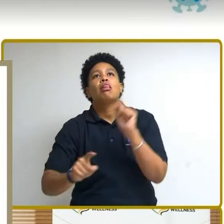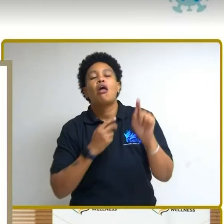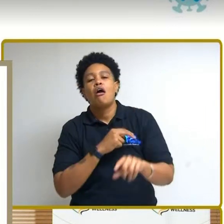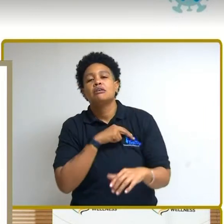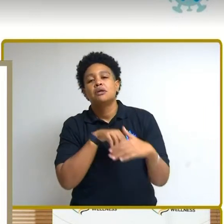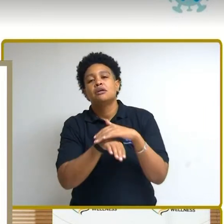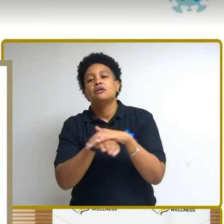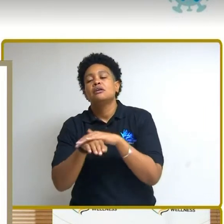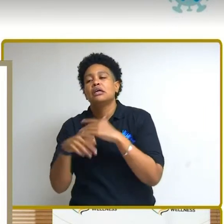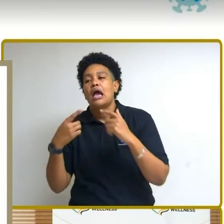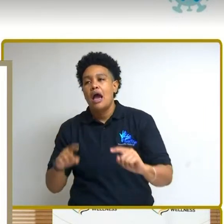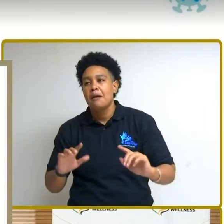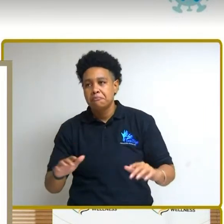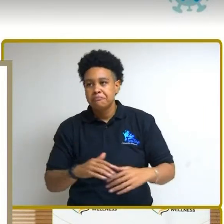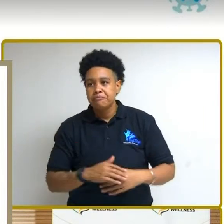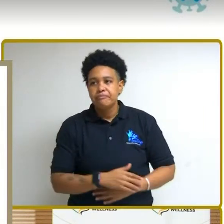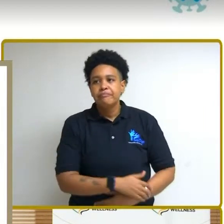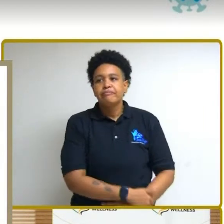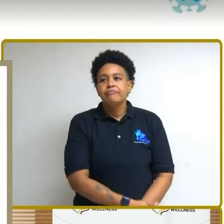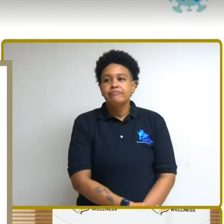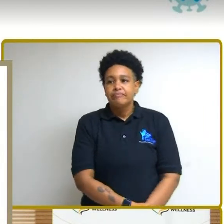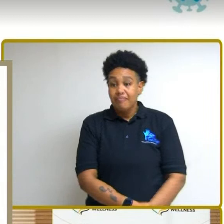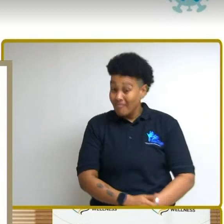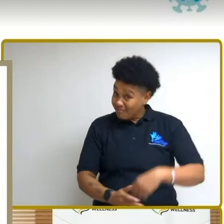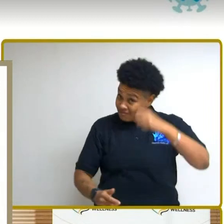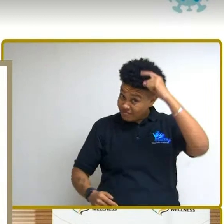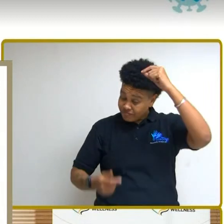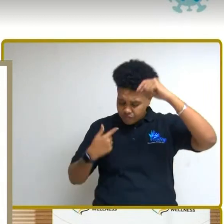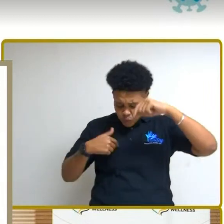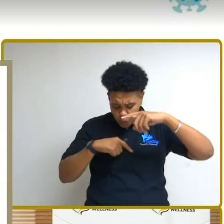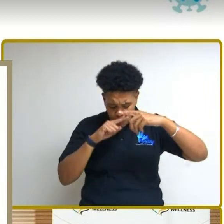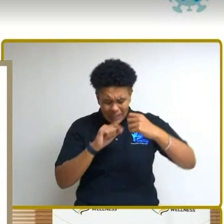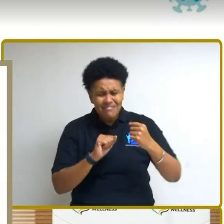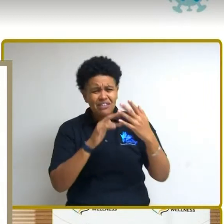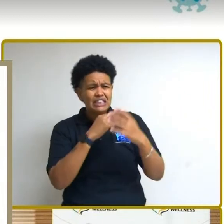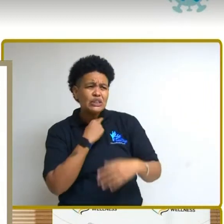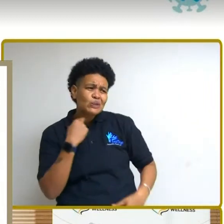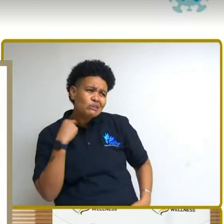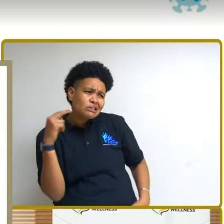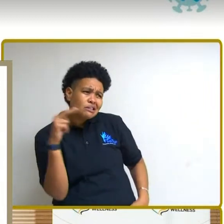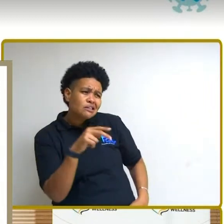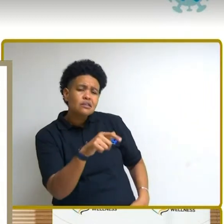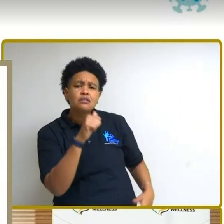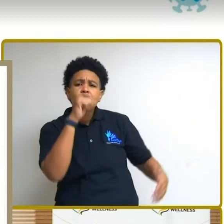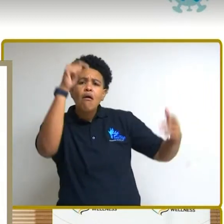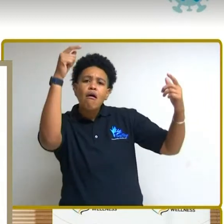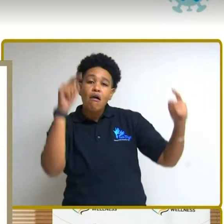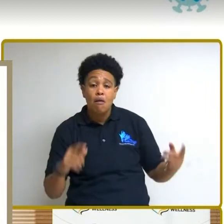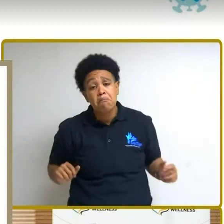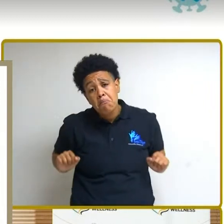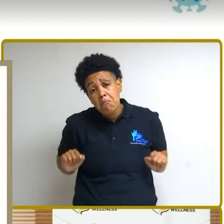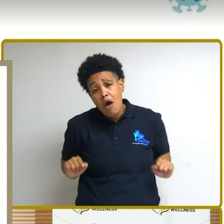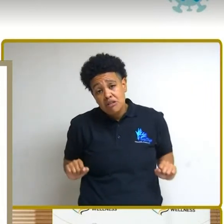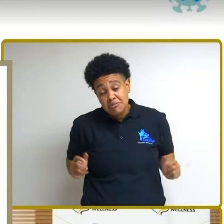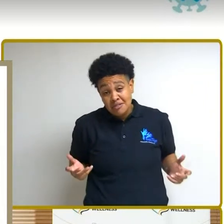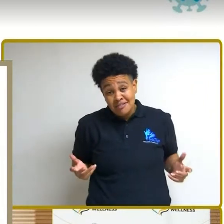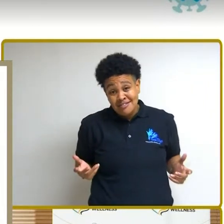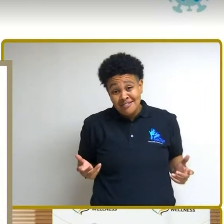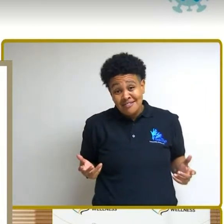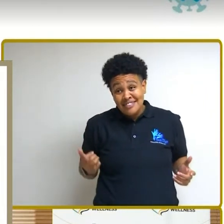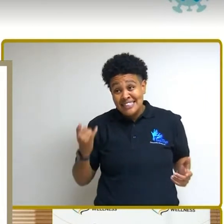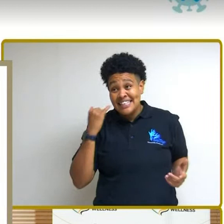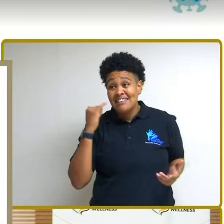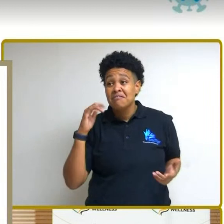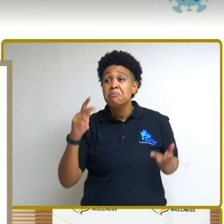hospitalizations. Next. However, we do face some risk of that not happening if there is